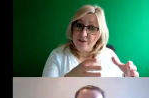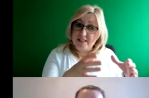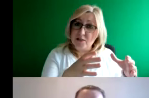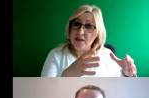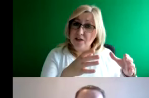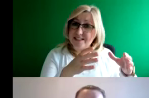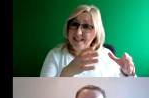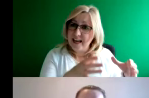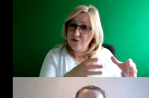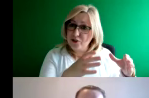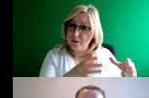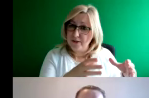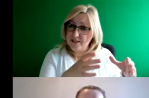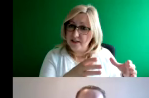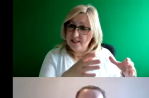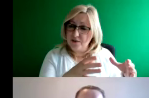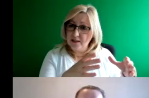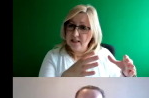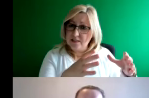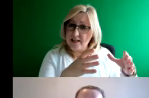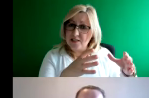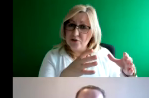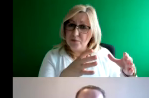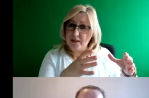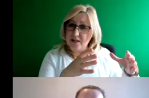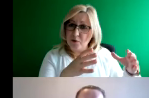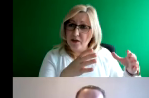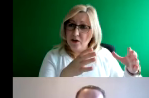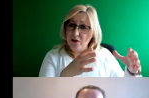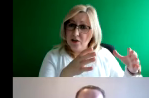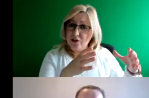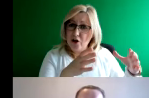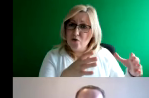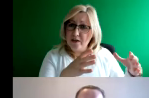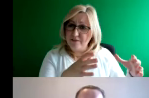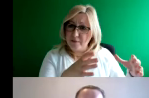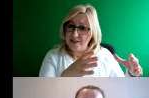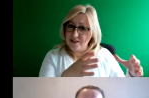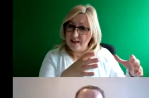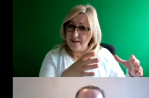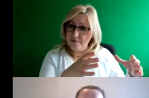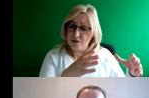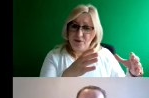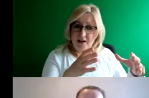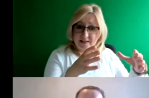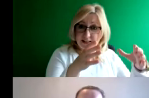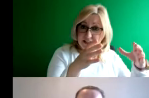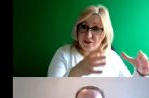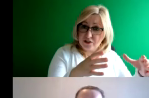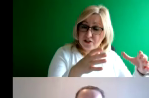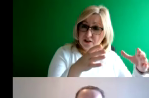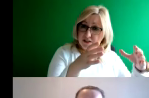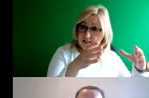coming in first, and it's being used as a counterpoint, right? So that's going to be what we call known information then. So we've got